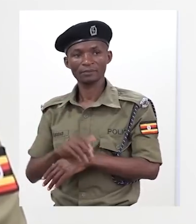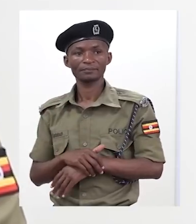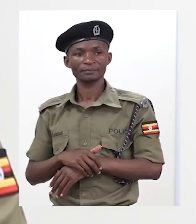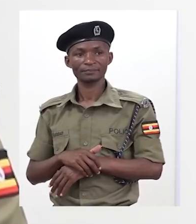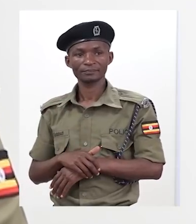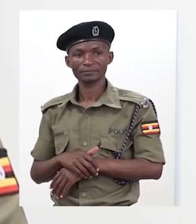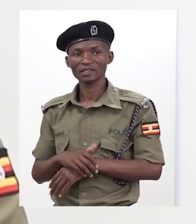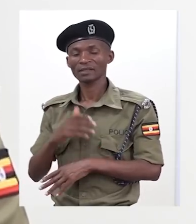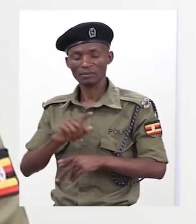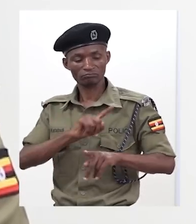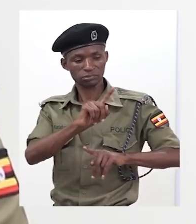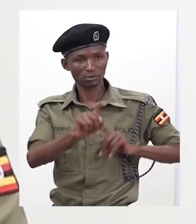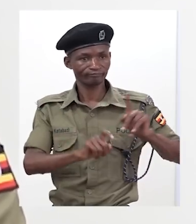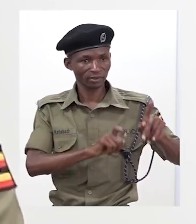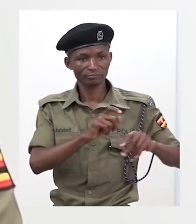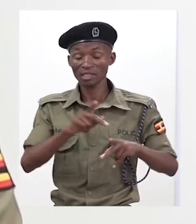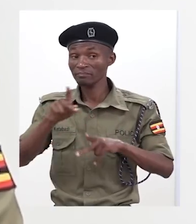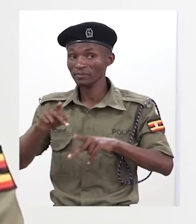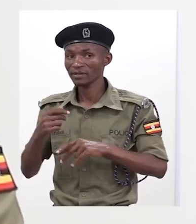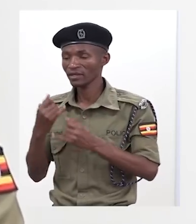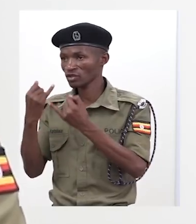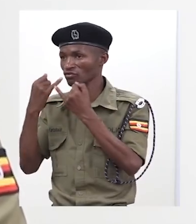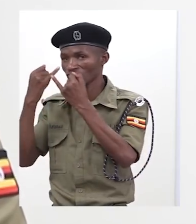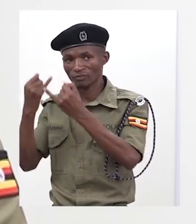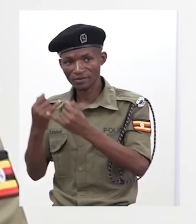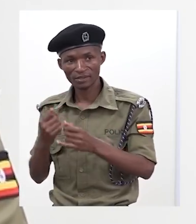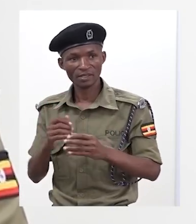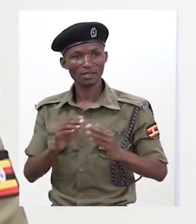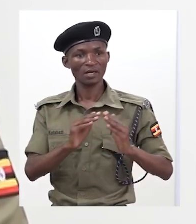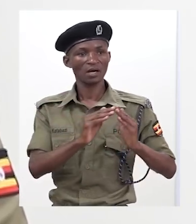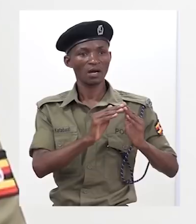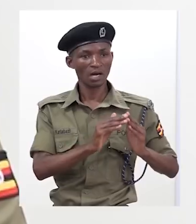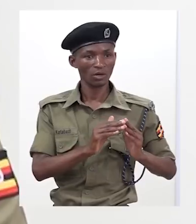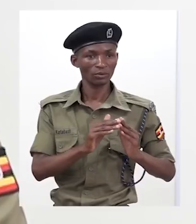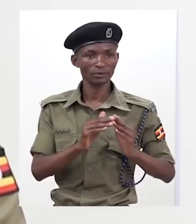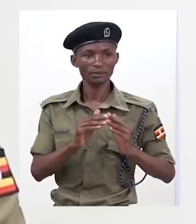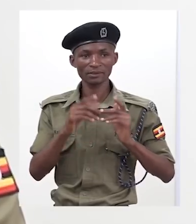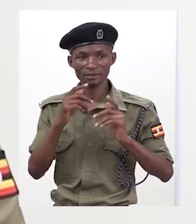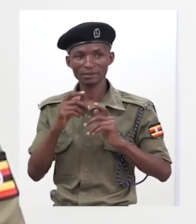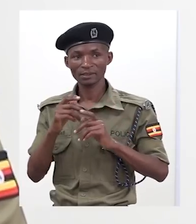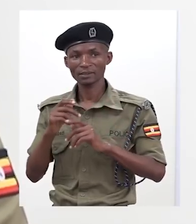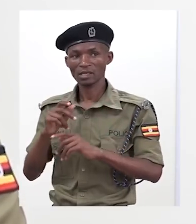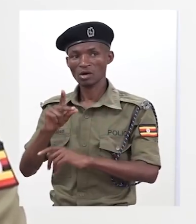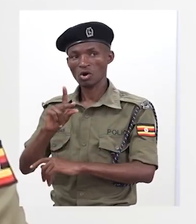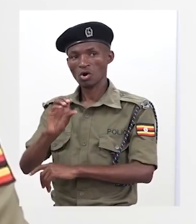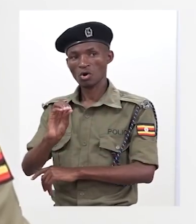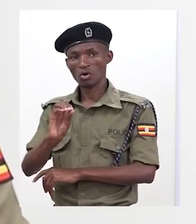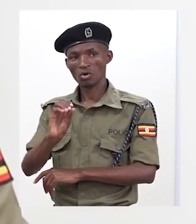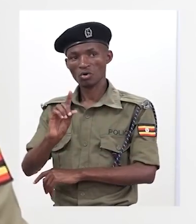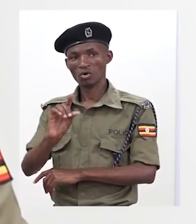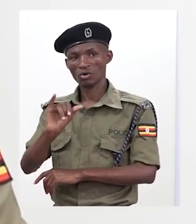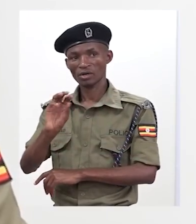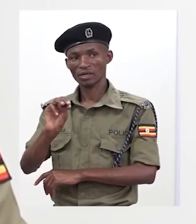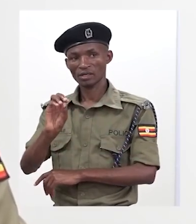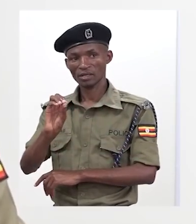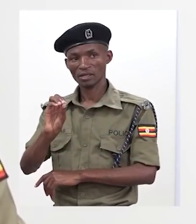we interviewed the occupants, they told us that the house belonged to Olim Charles Sipapa, whom we didn't